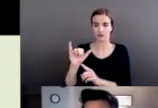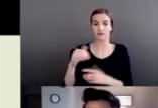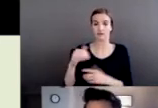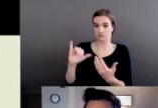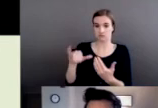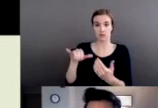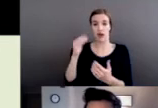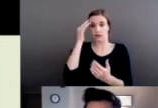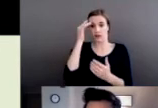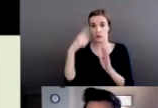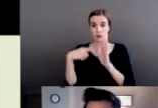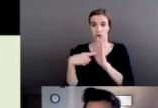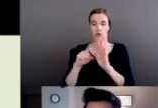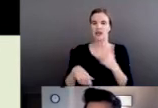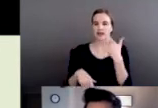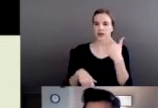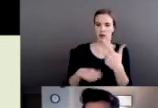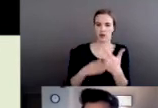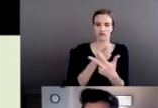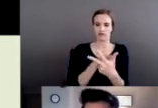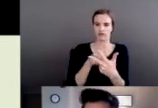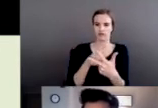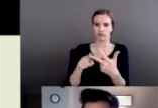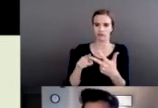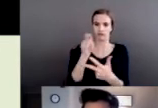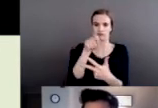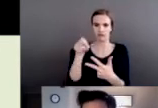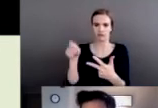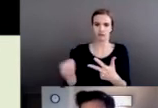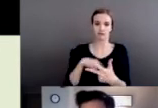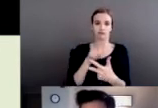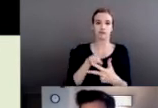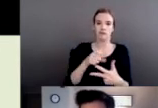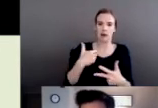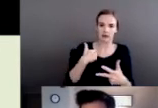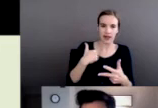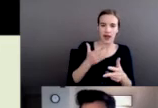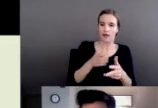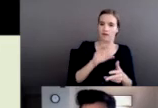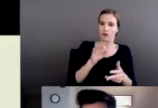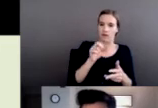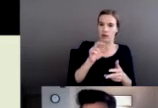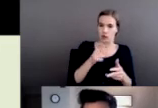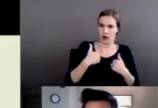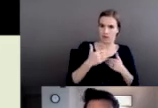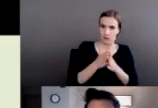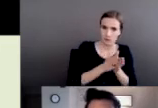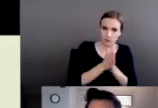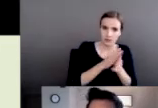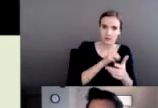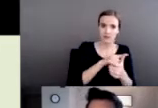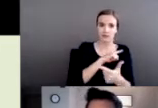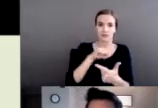a motivated offender, a suitable target, and the absence of a capable guardian.